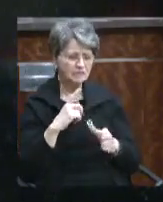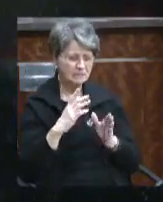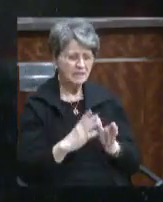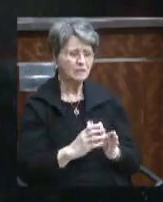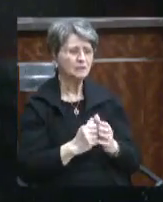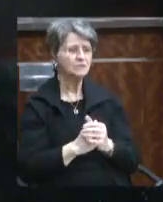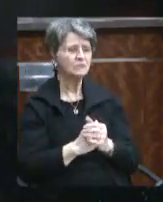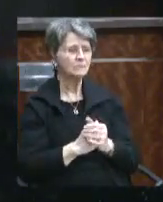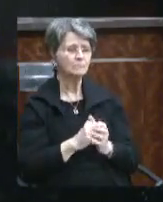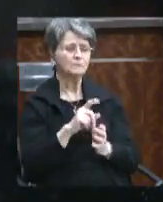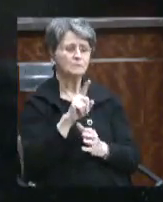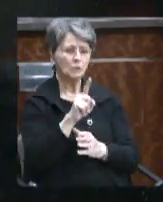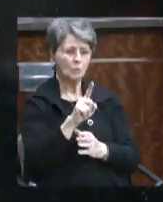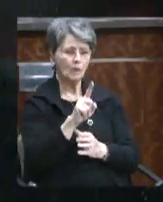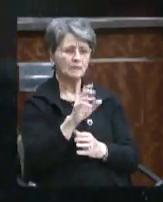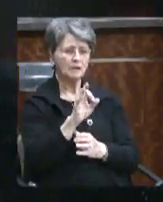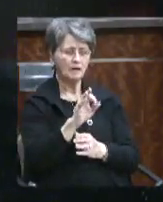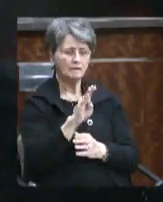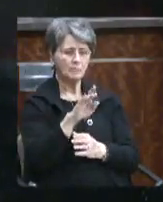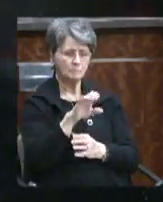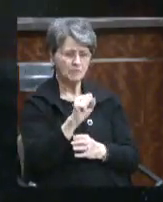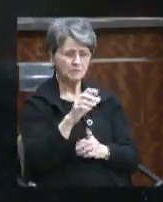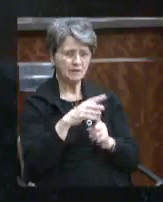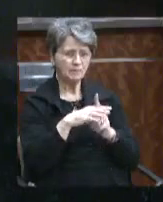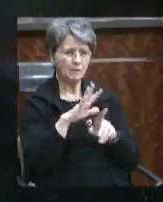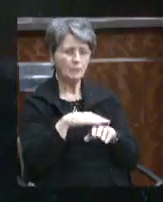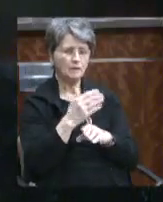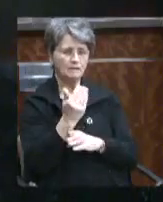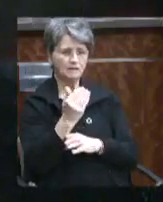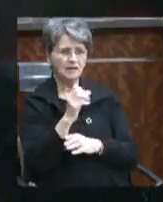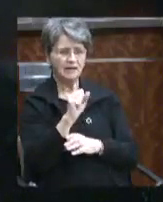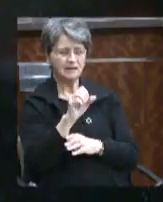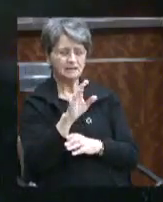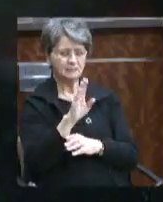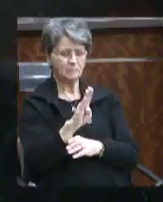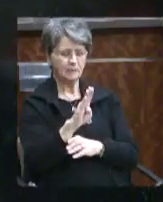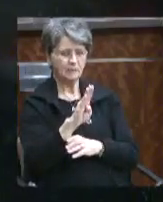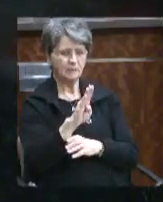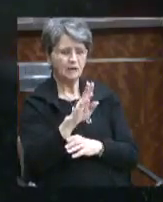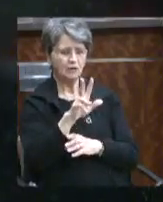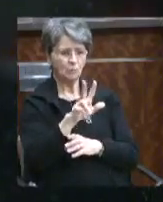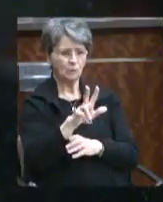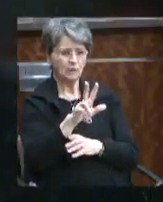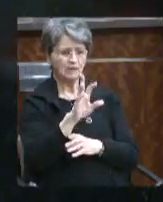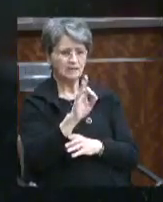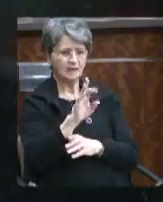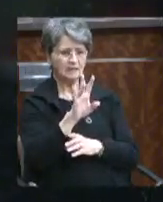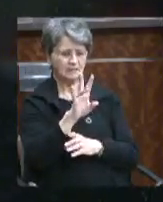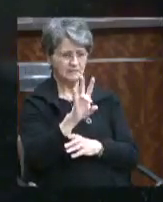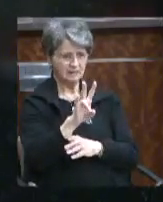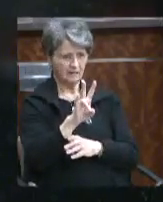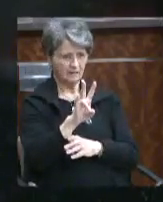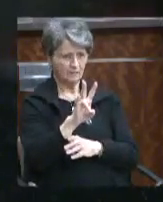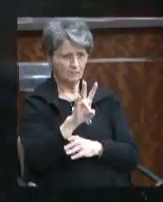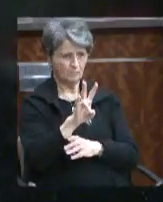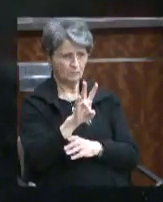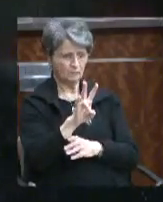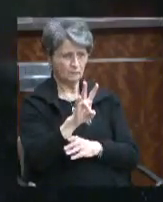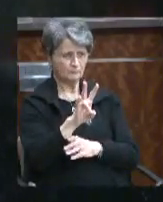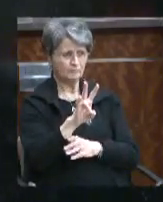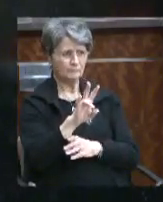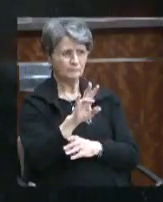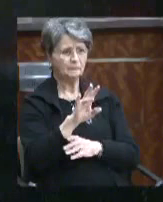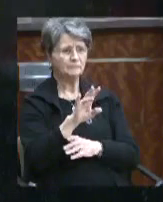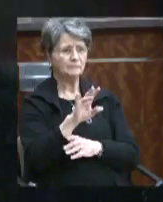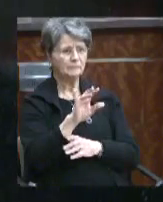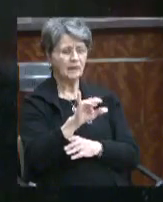One of those bills that'll be coming up on the 15th is SB 397, which will have a bill hearing, which is